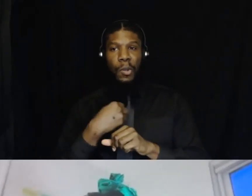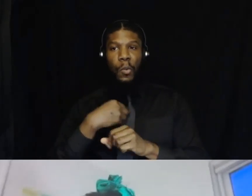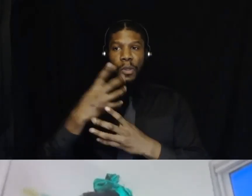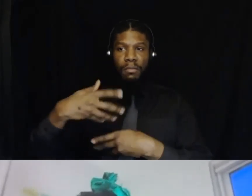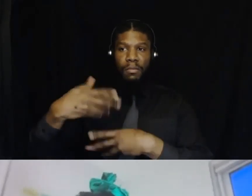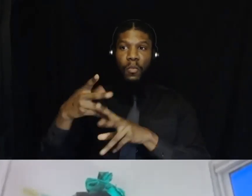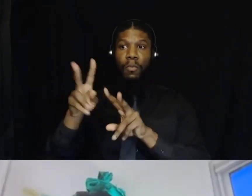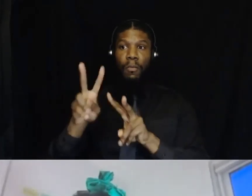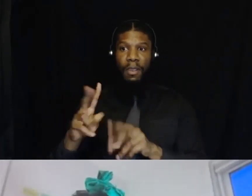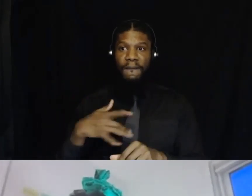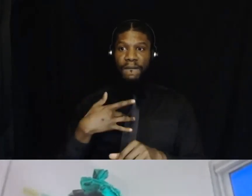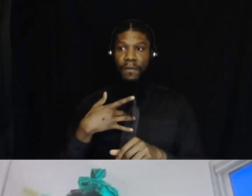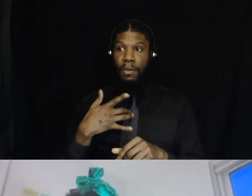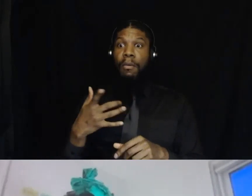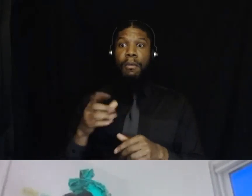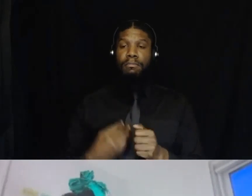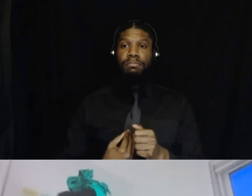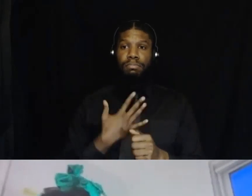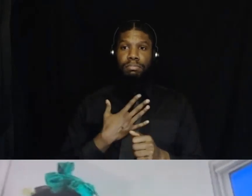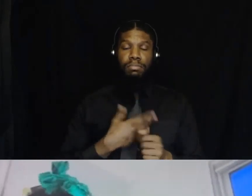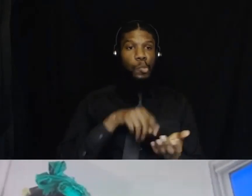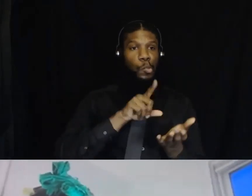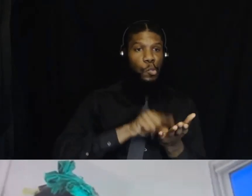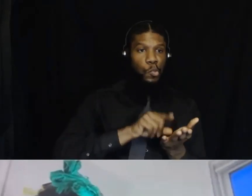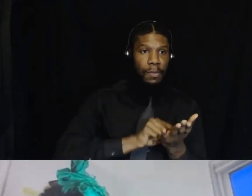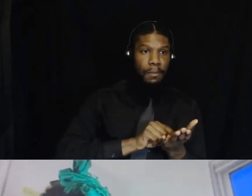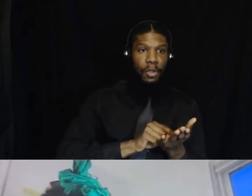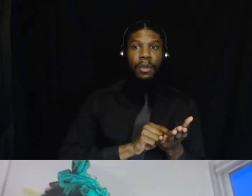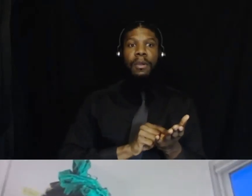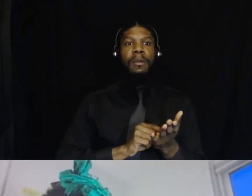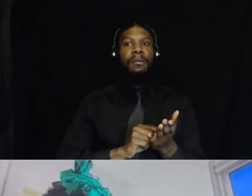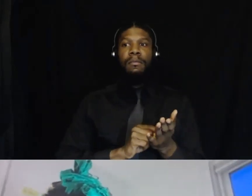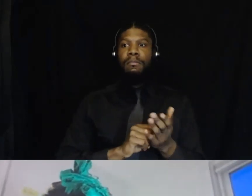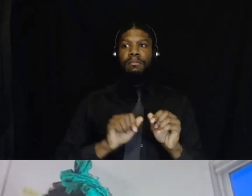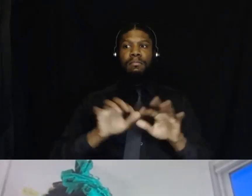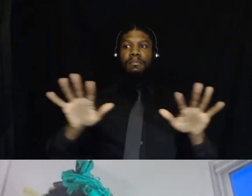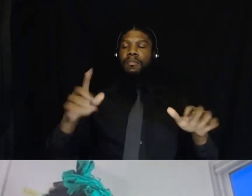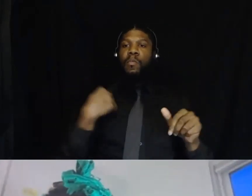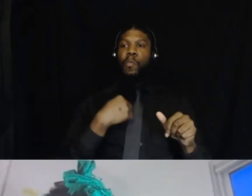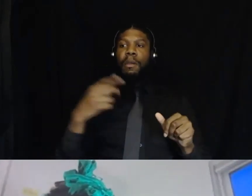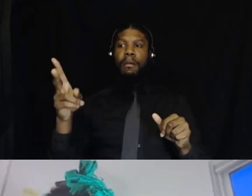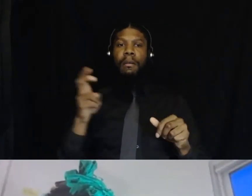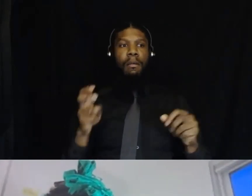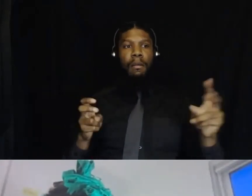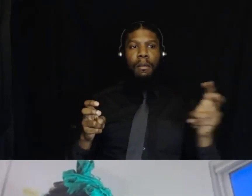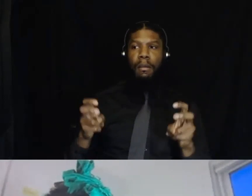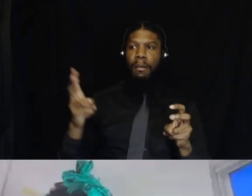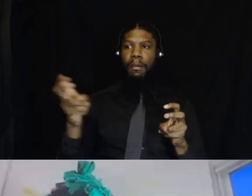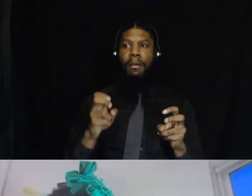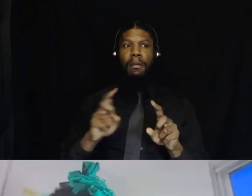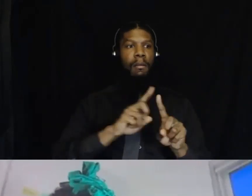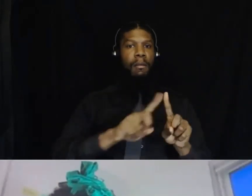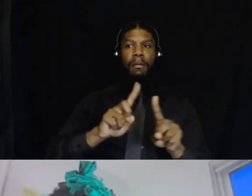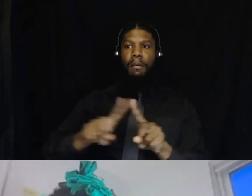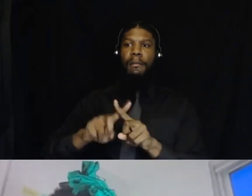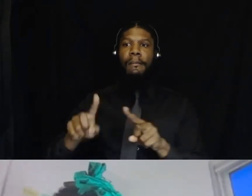we're inspired by Kahlil Robert Irving's work. And just want to remind you to get your materials out.